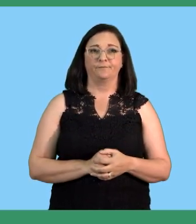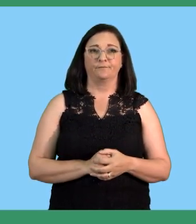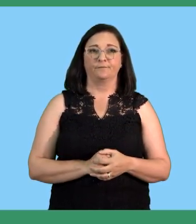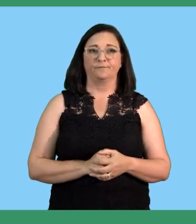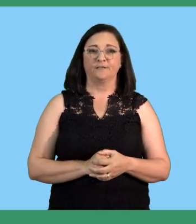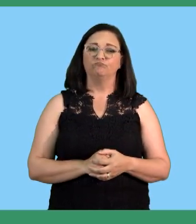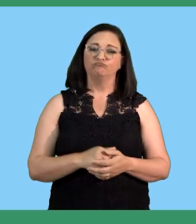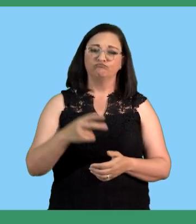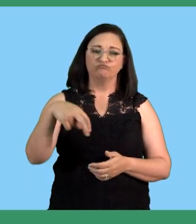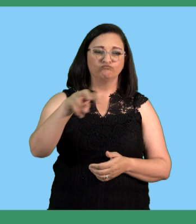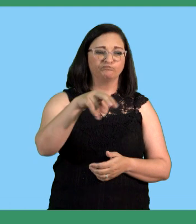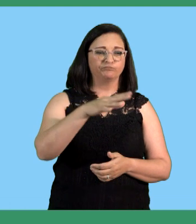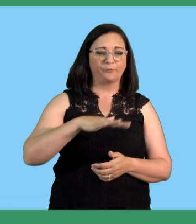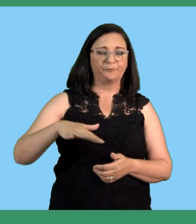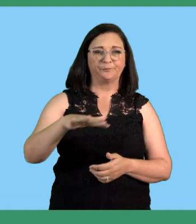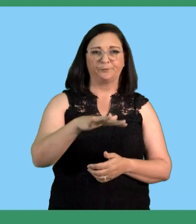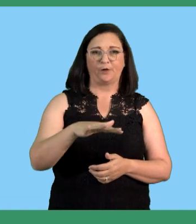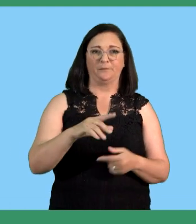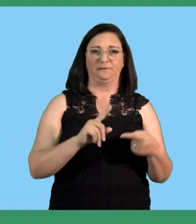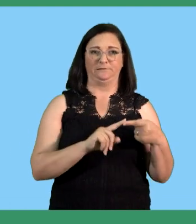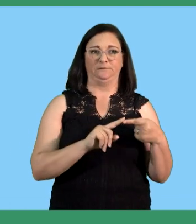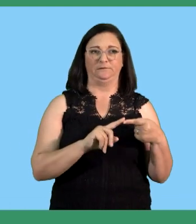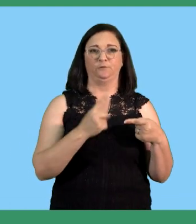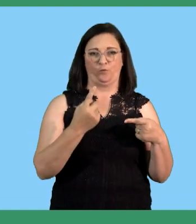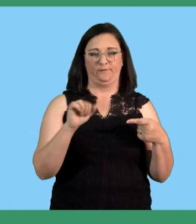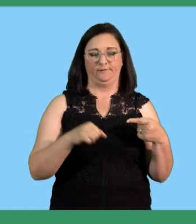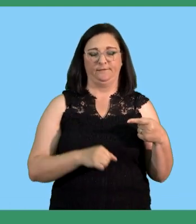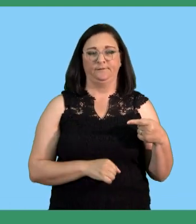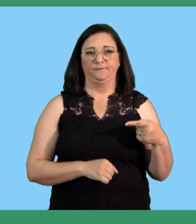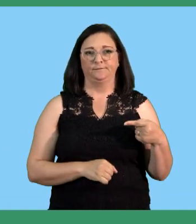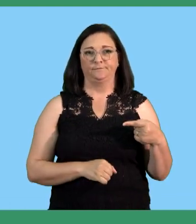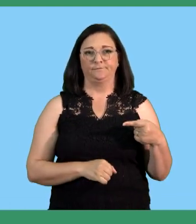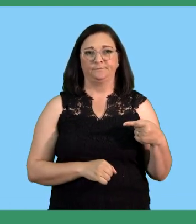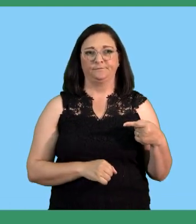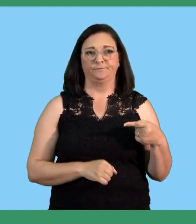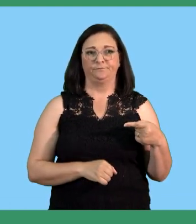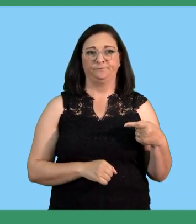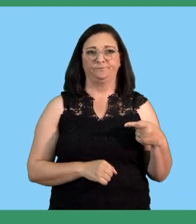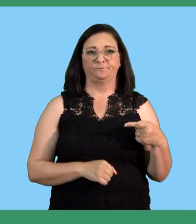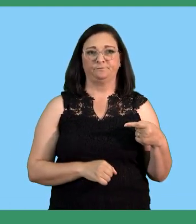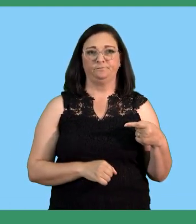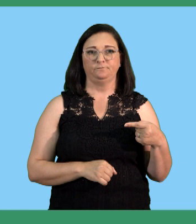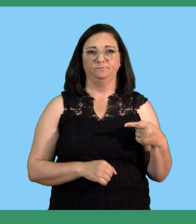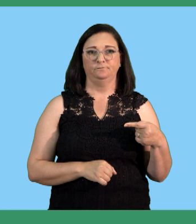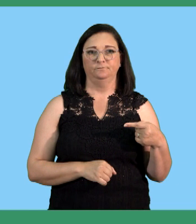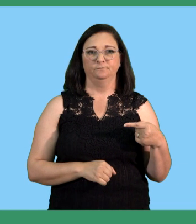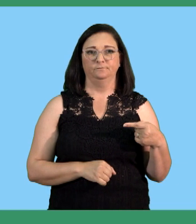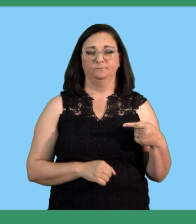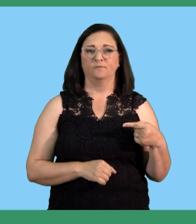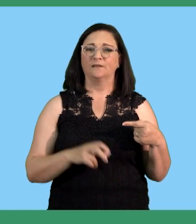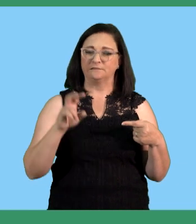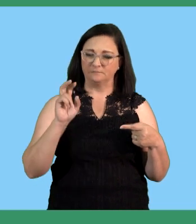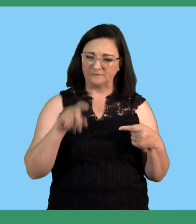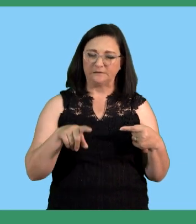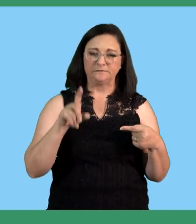tour of the premises. So that is what is included in the induction program. You should be taken on